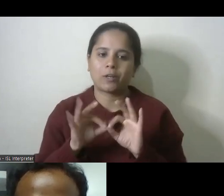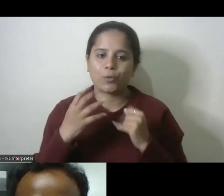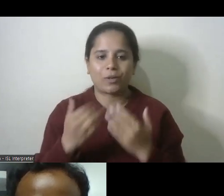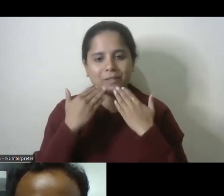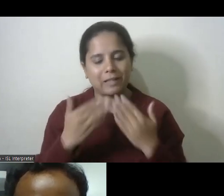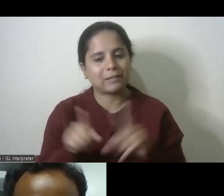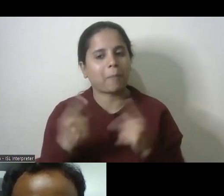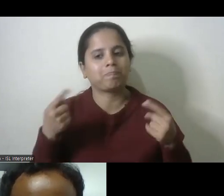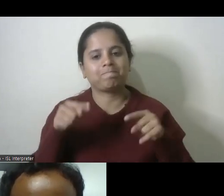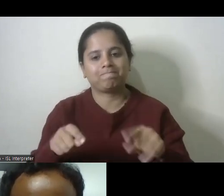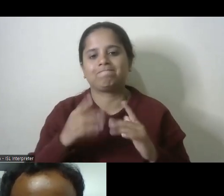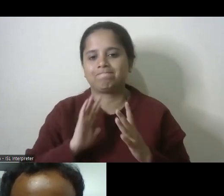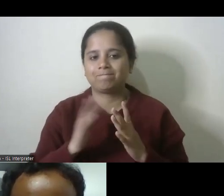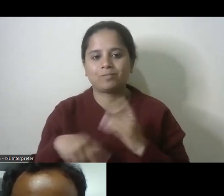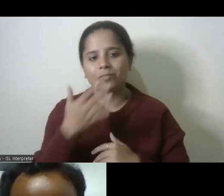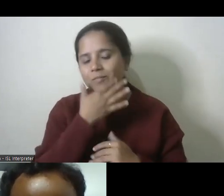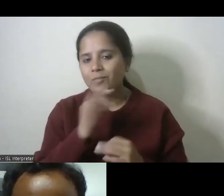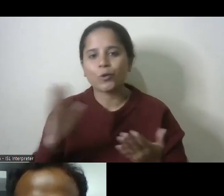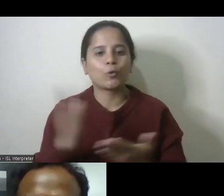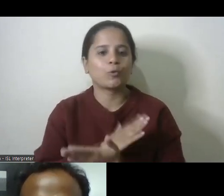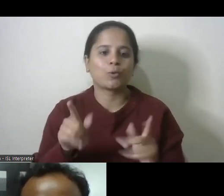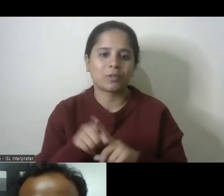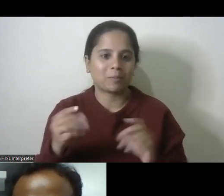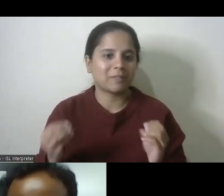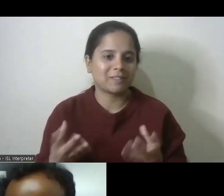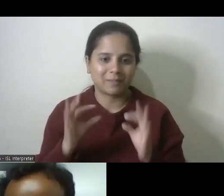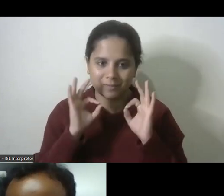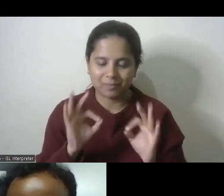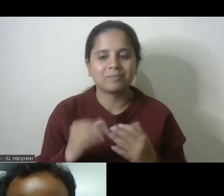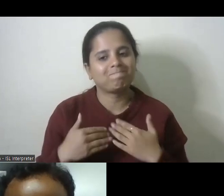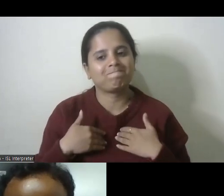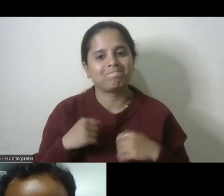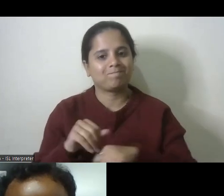as well. And the beautiful song to start with is very moving.